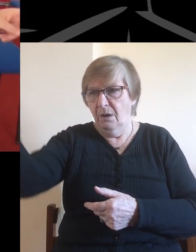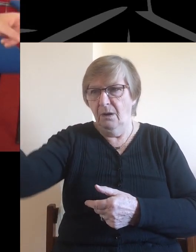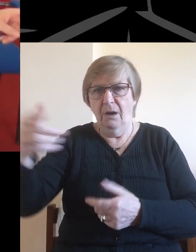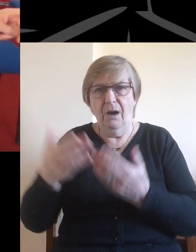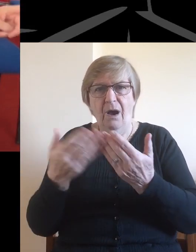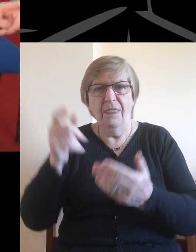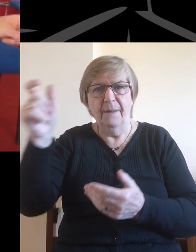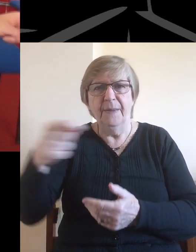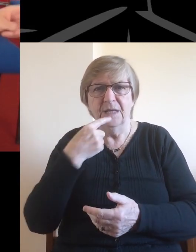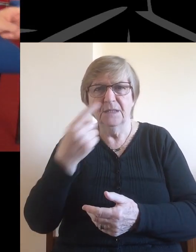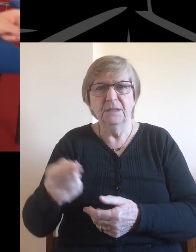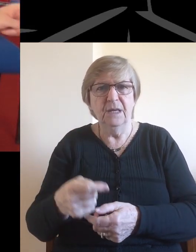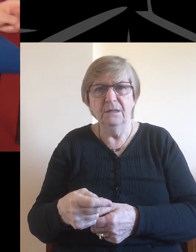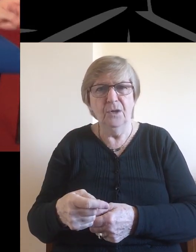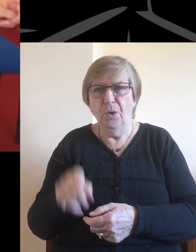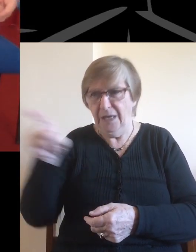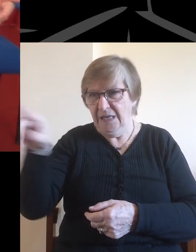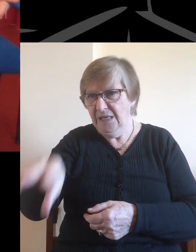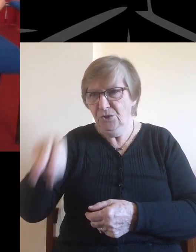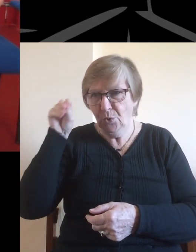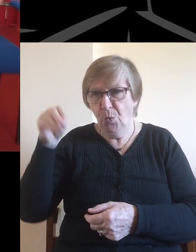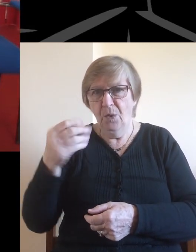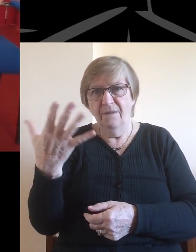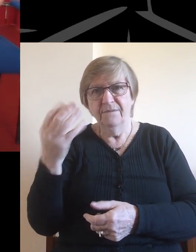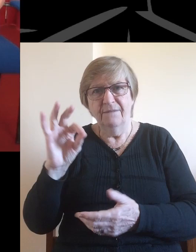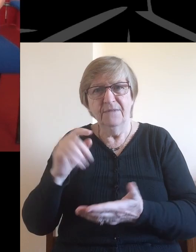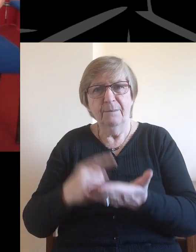wait a minute, I've still got 50 quid to get.